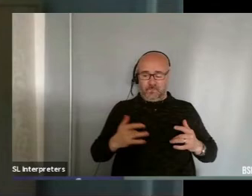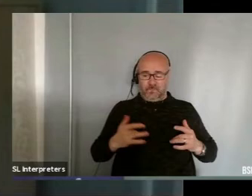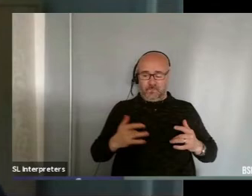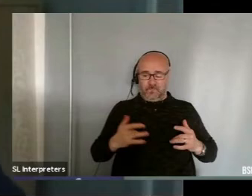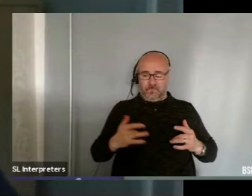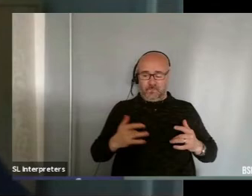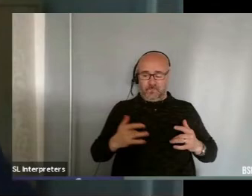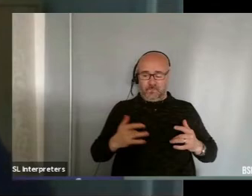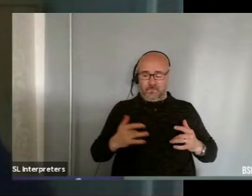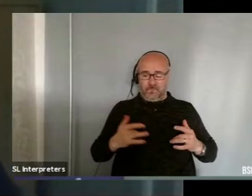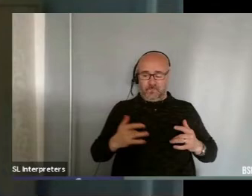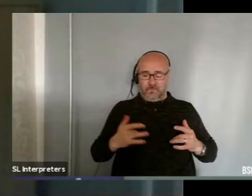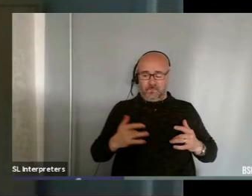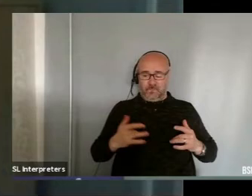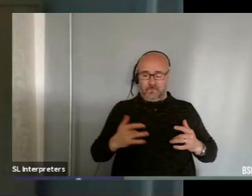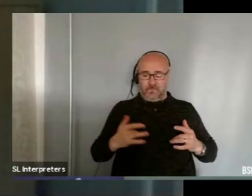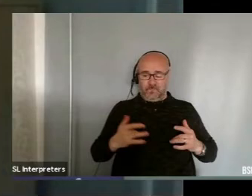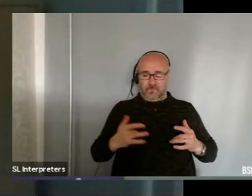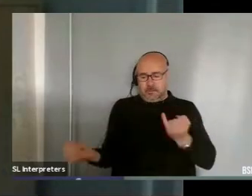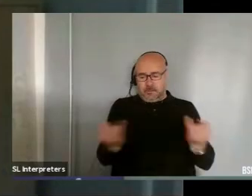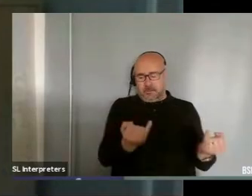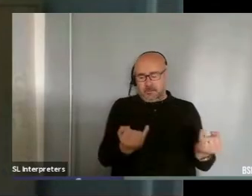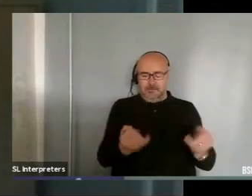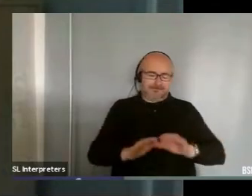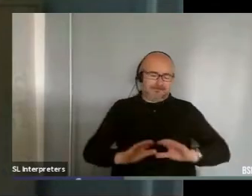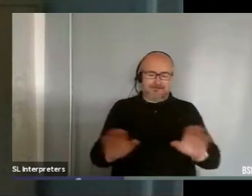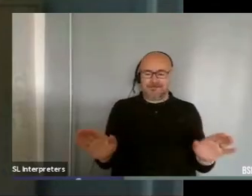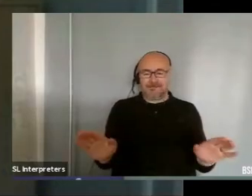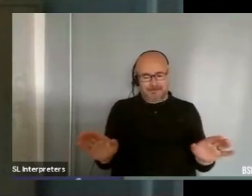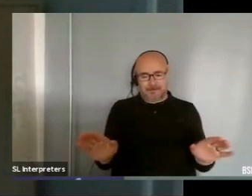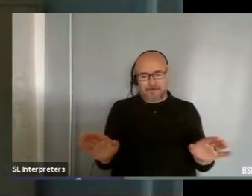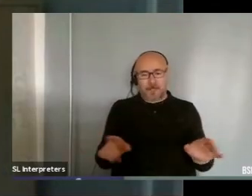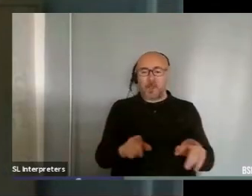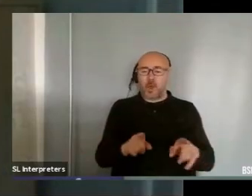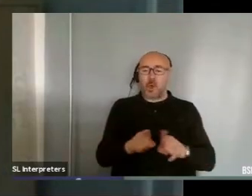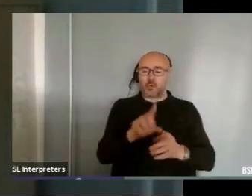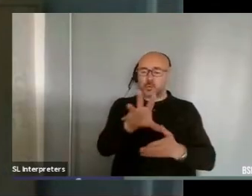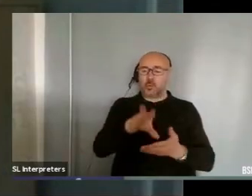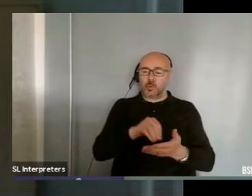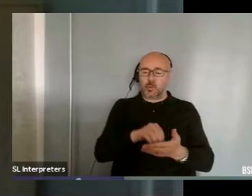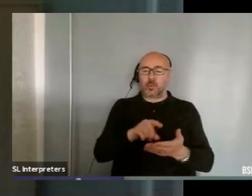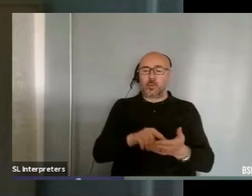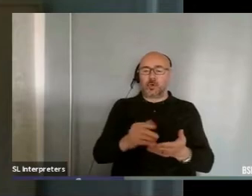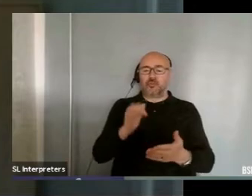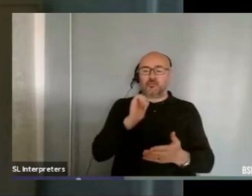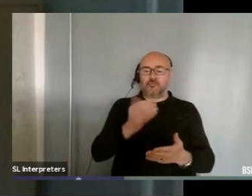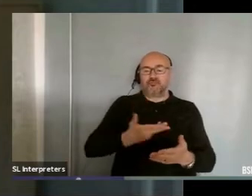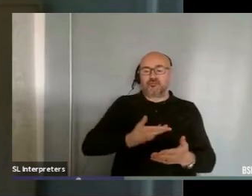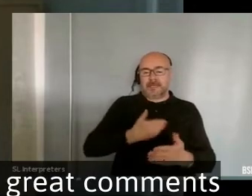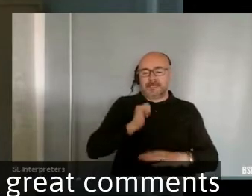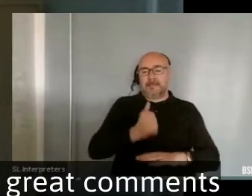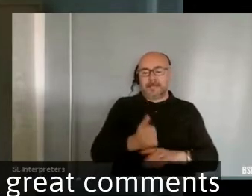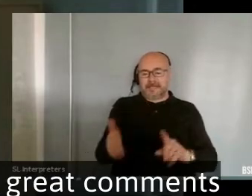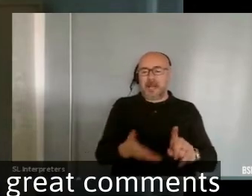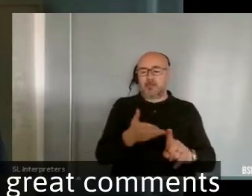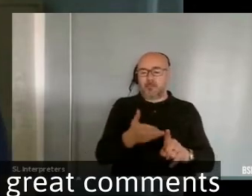others within this, but be coming together and stronger and ensuring that approach, that rights-based approach, is absolutely the right way.